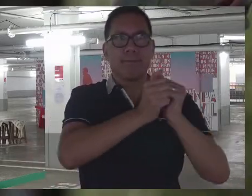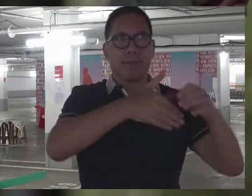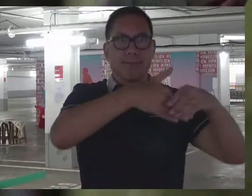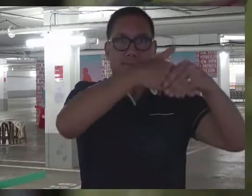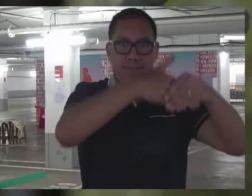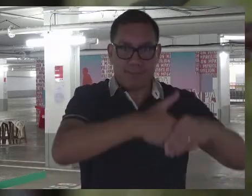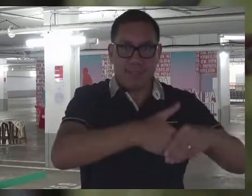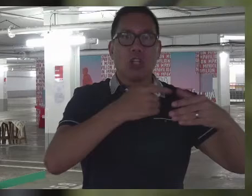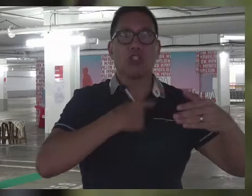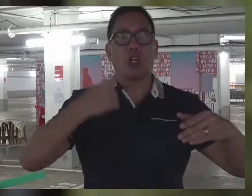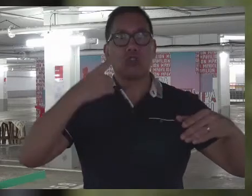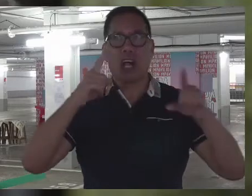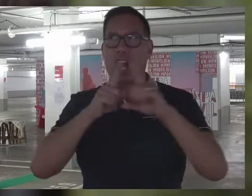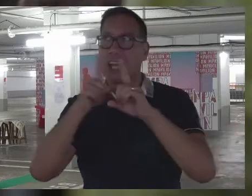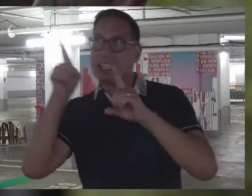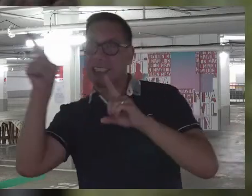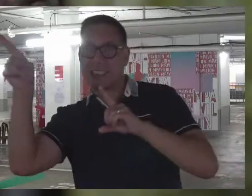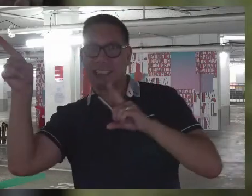trying to bring the